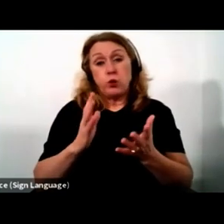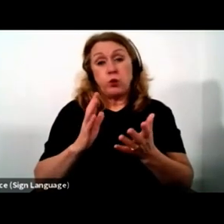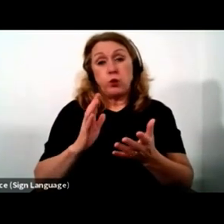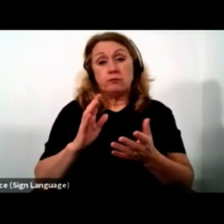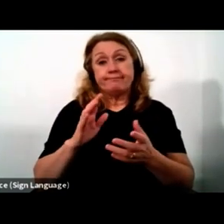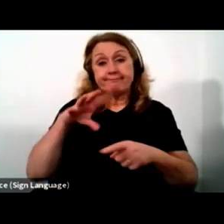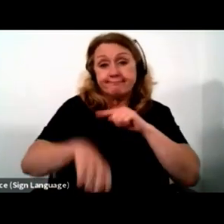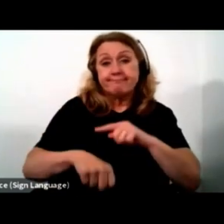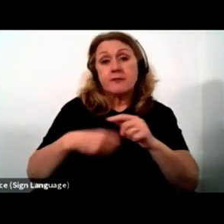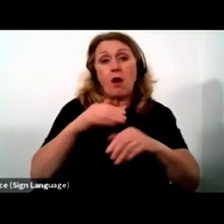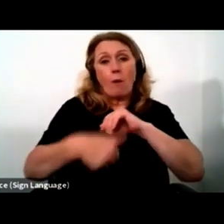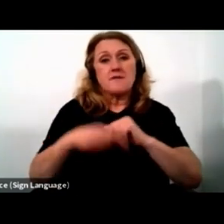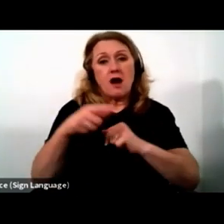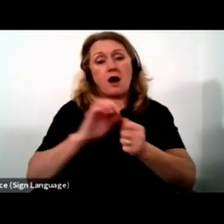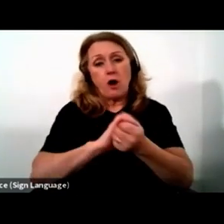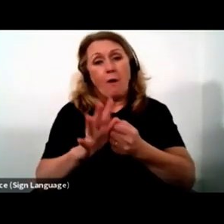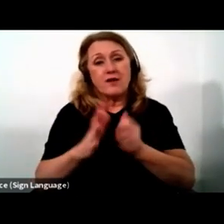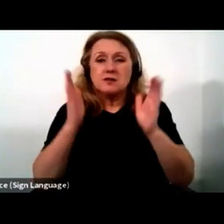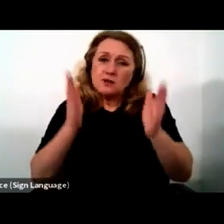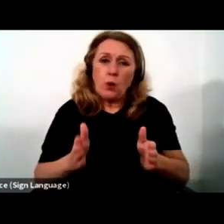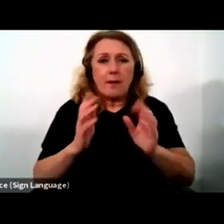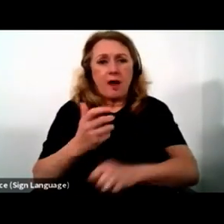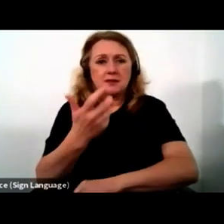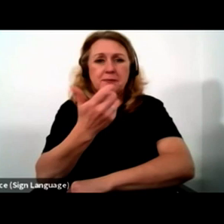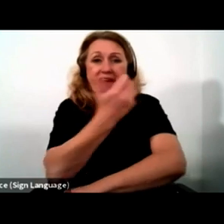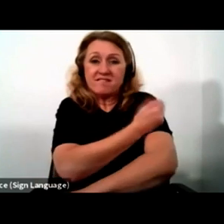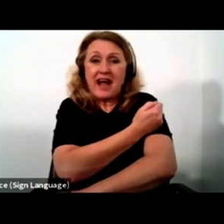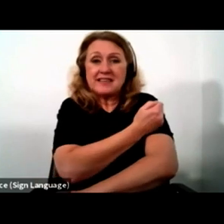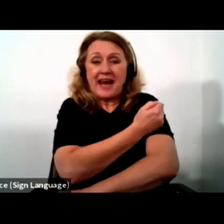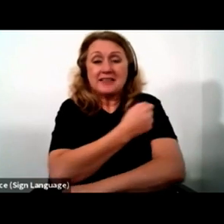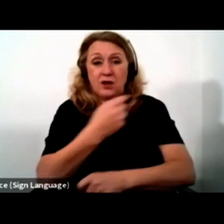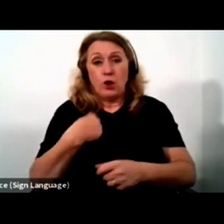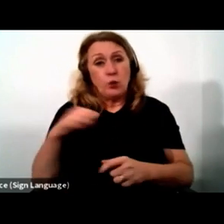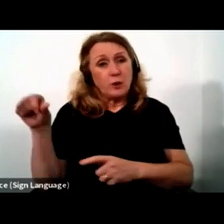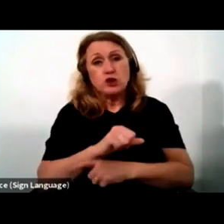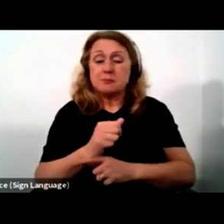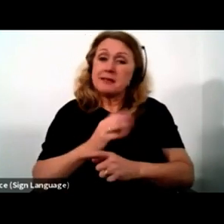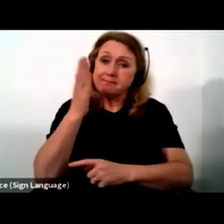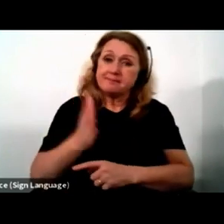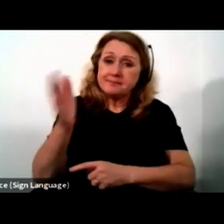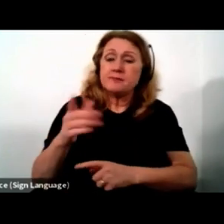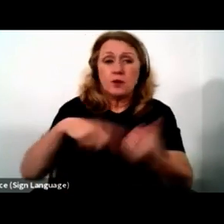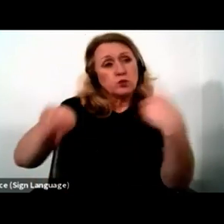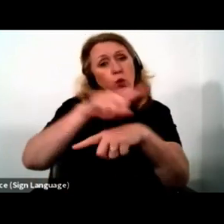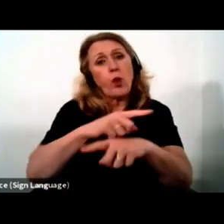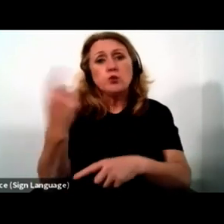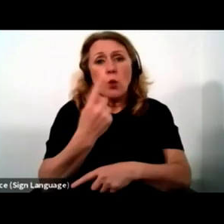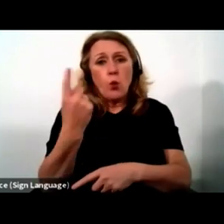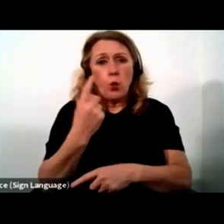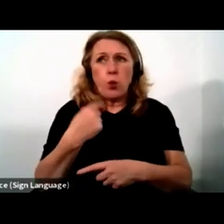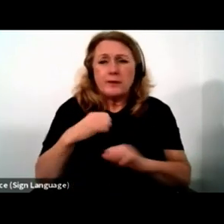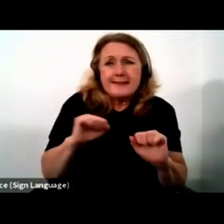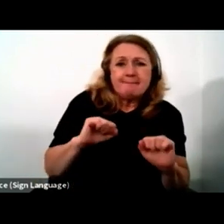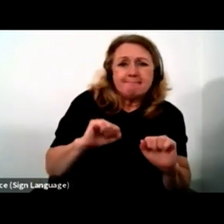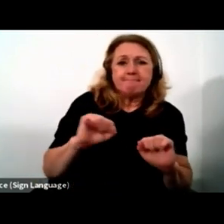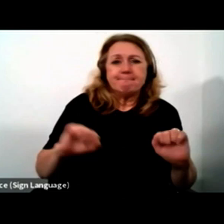COVID if we all get vaccinated. An important message that we should be getting out every single day to those who continue to